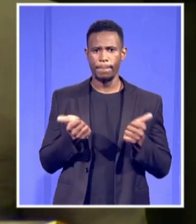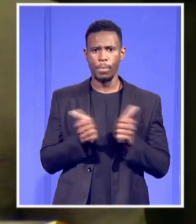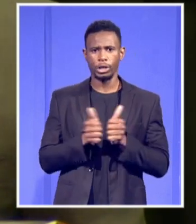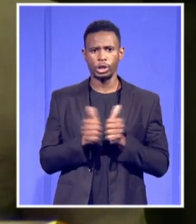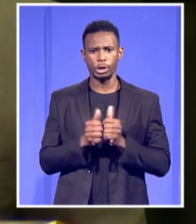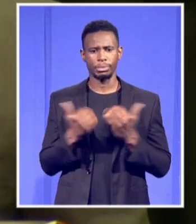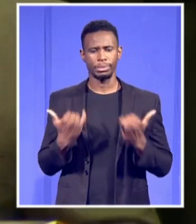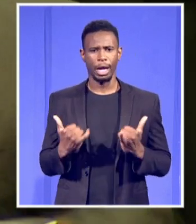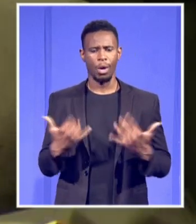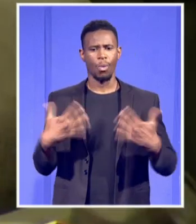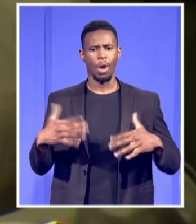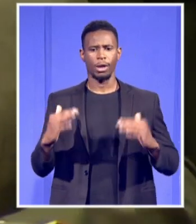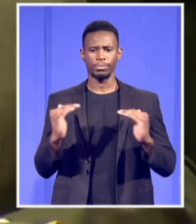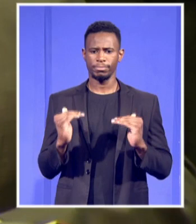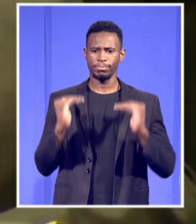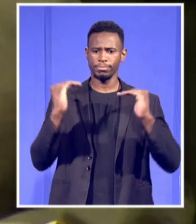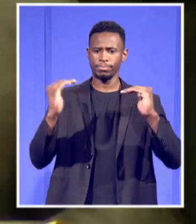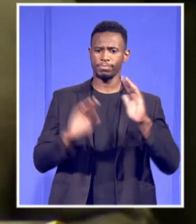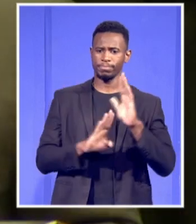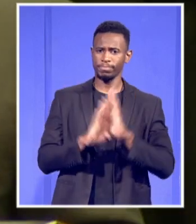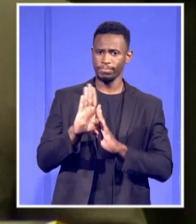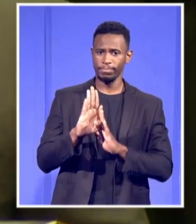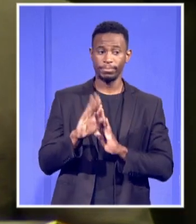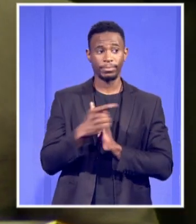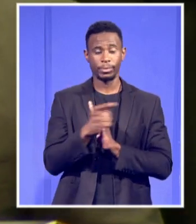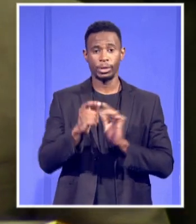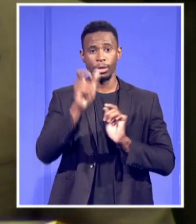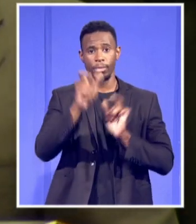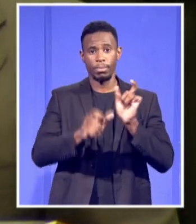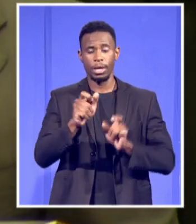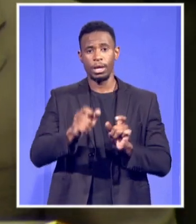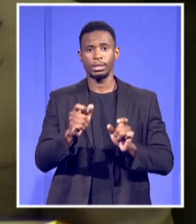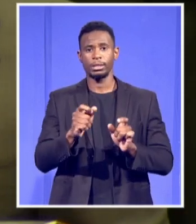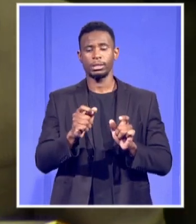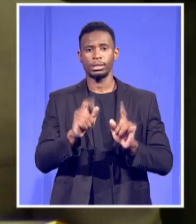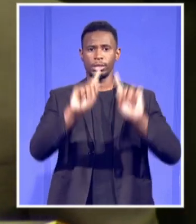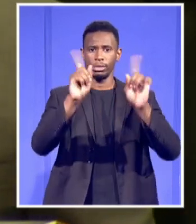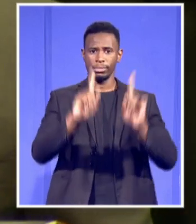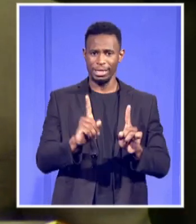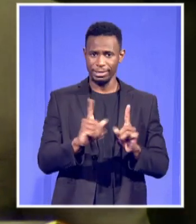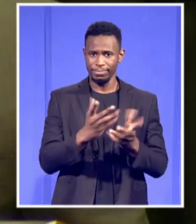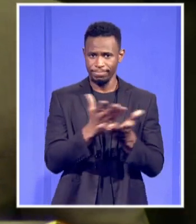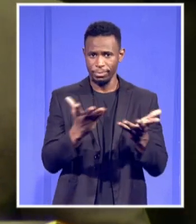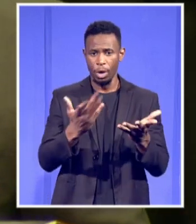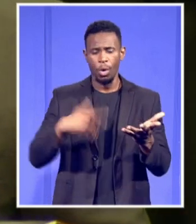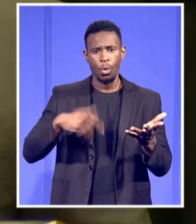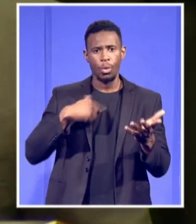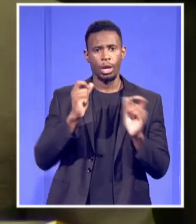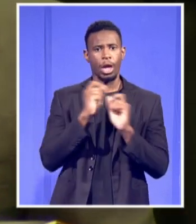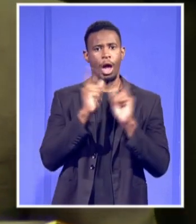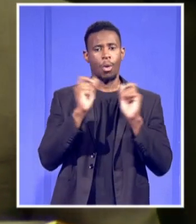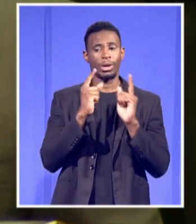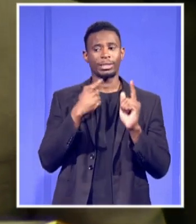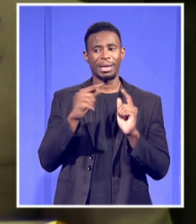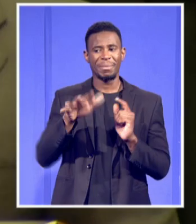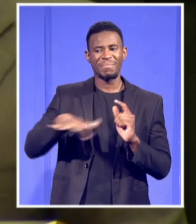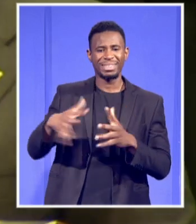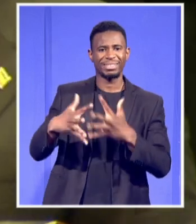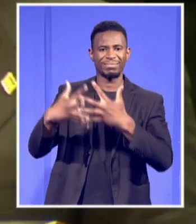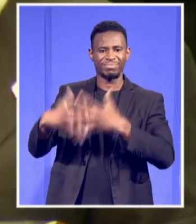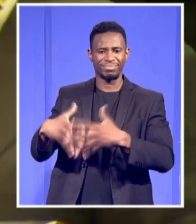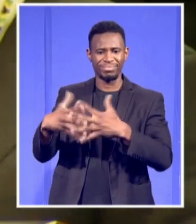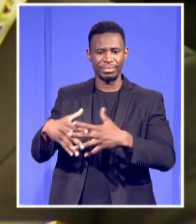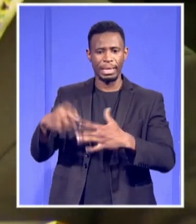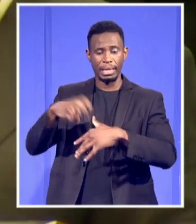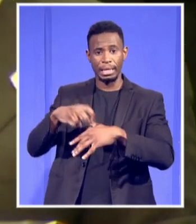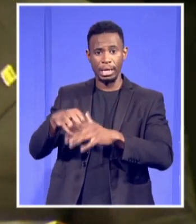level. Your Excellencies, as we are all aware, the main reason for slum upgrading is that people